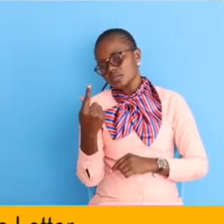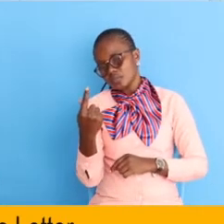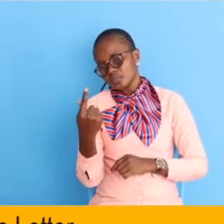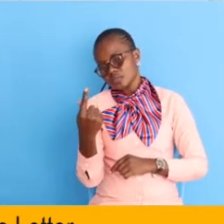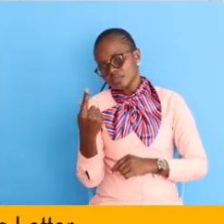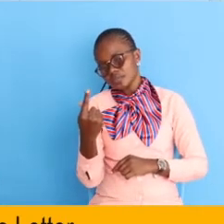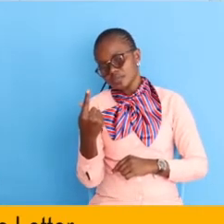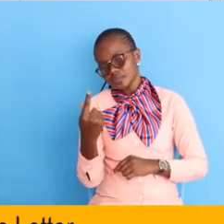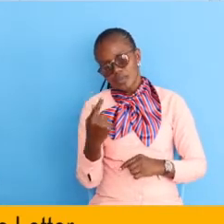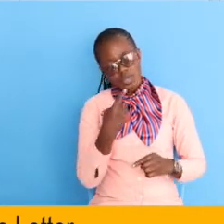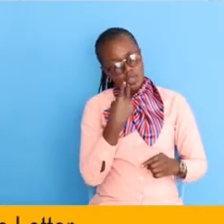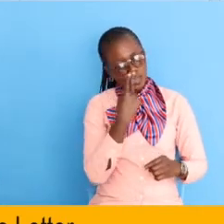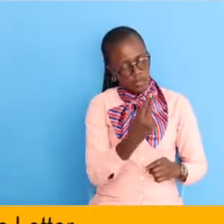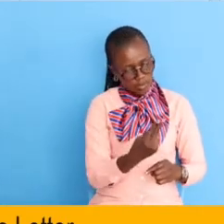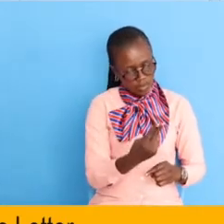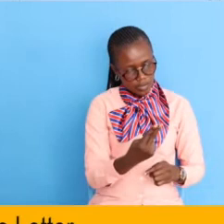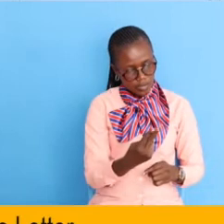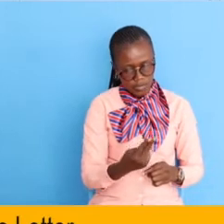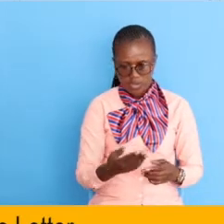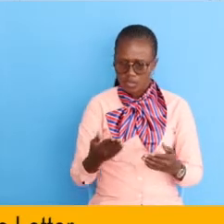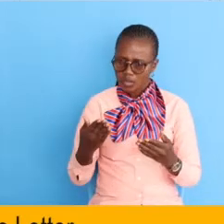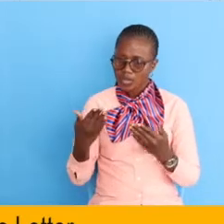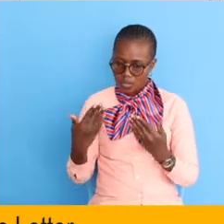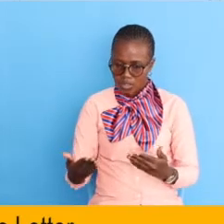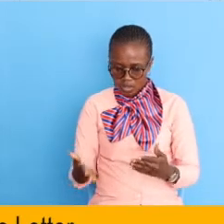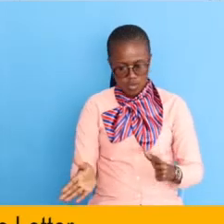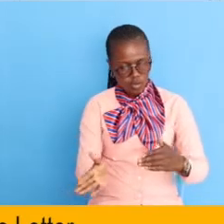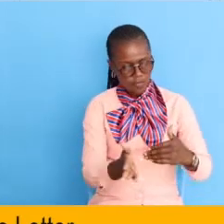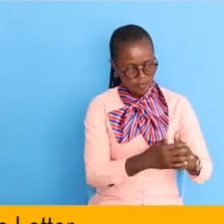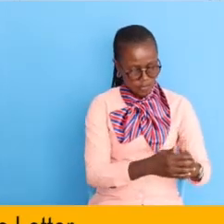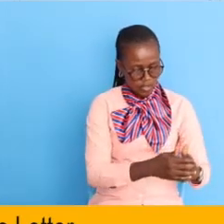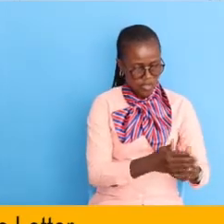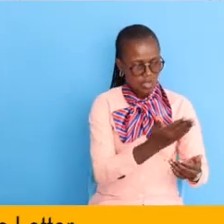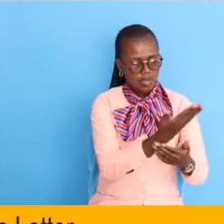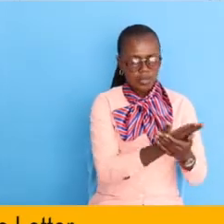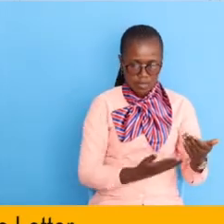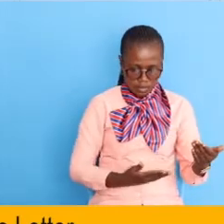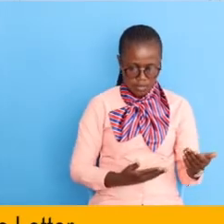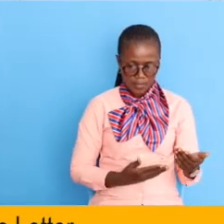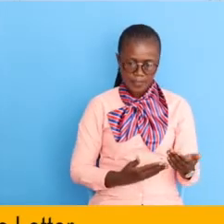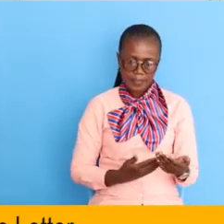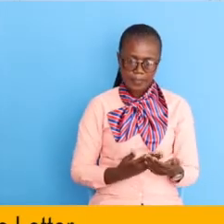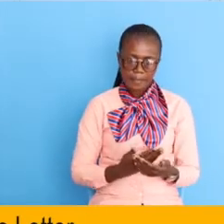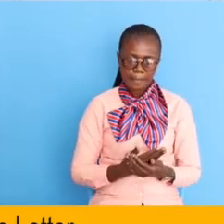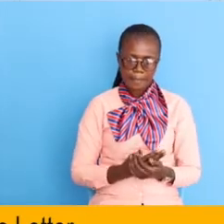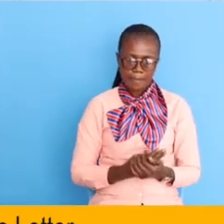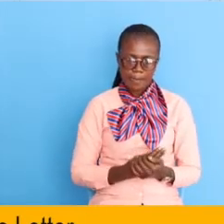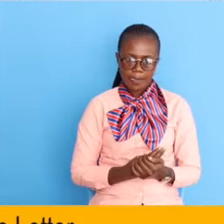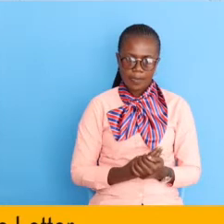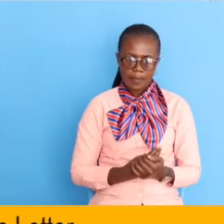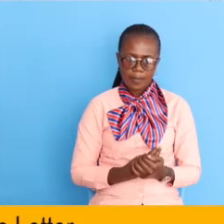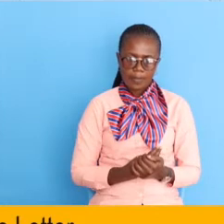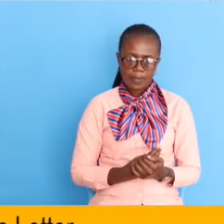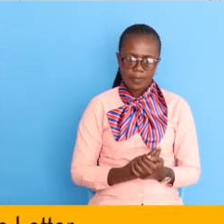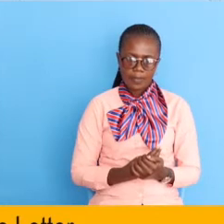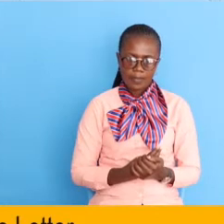that shows that you're closing your writing. And that one again,